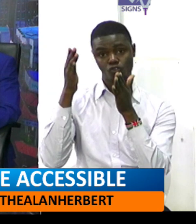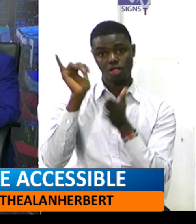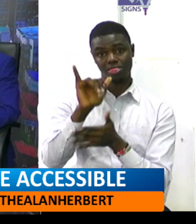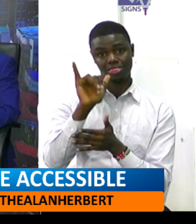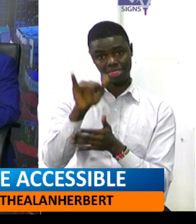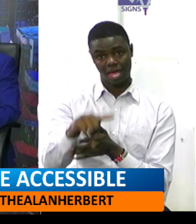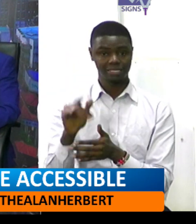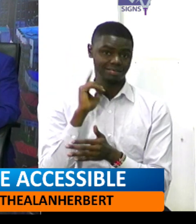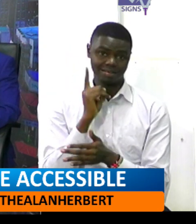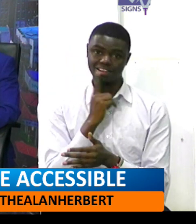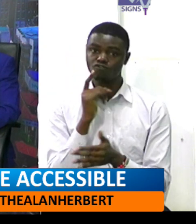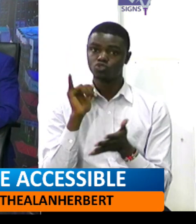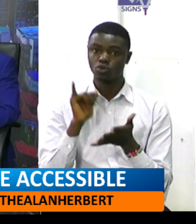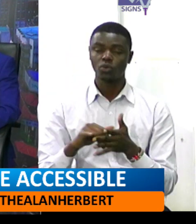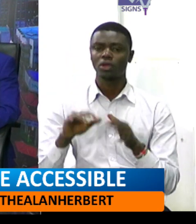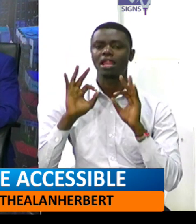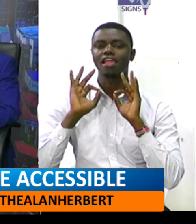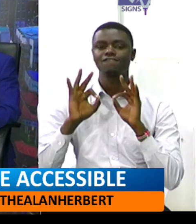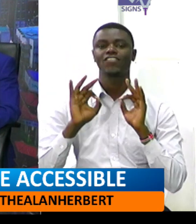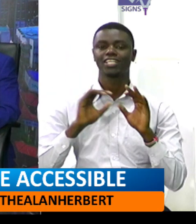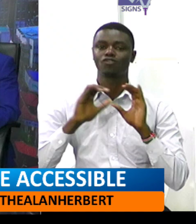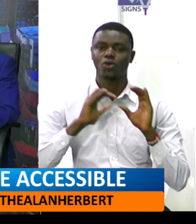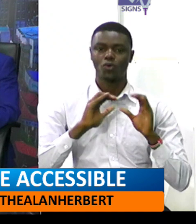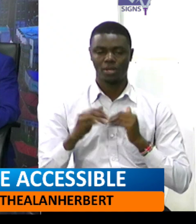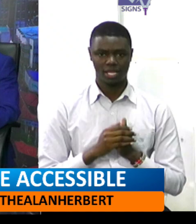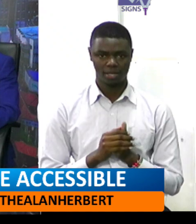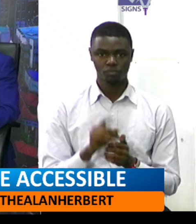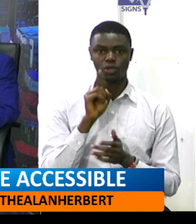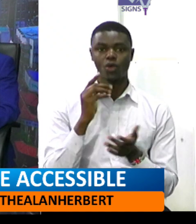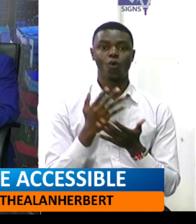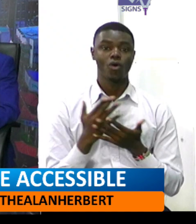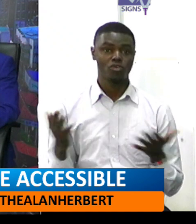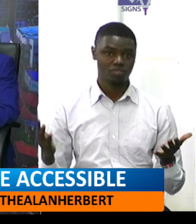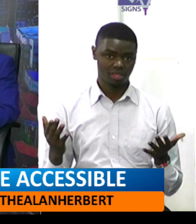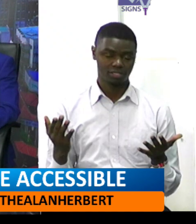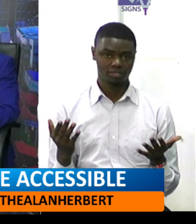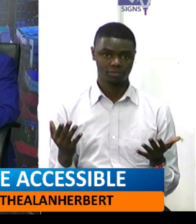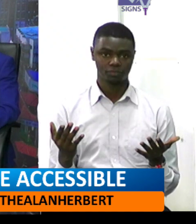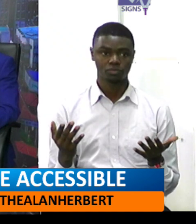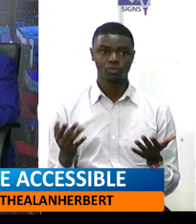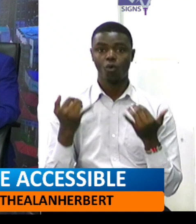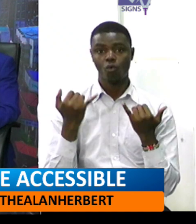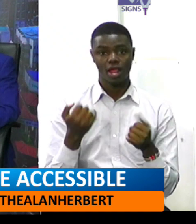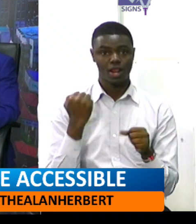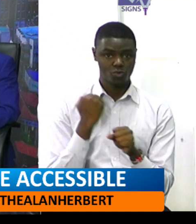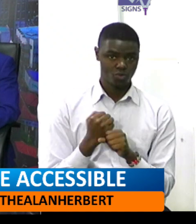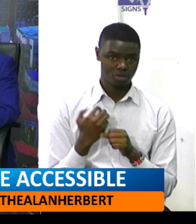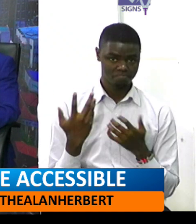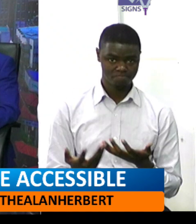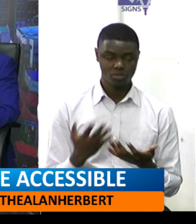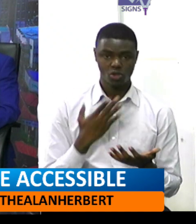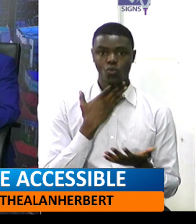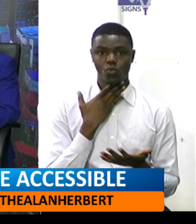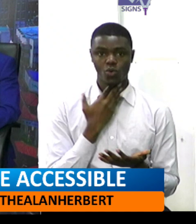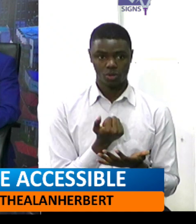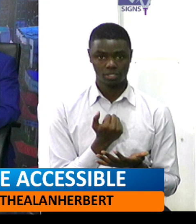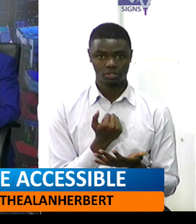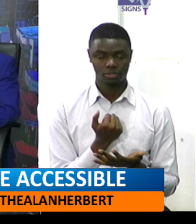so that we can effectively communicate. One of the things that we are now doing is that we want to